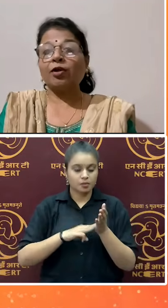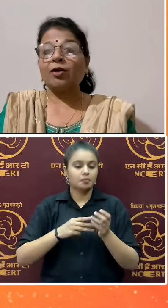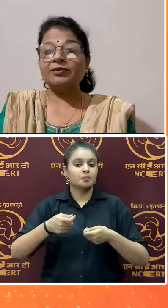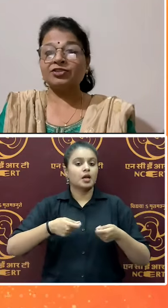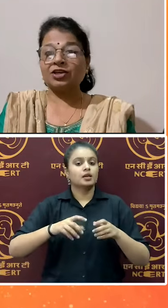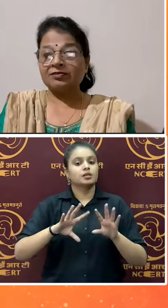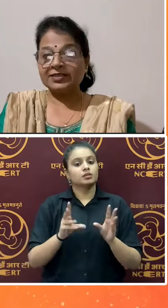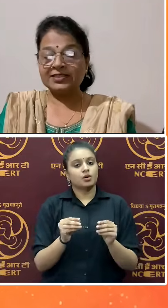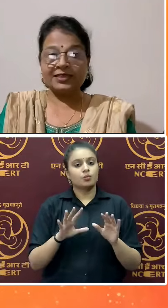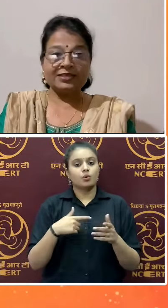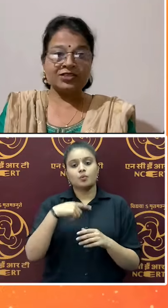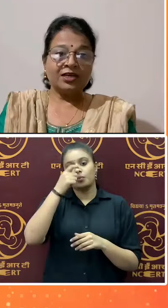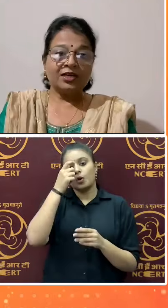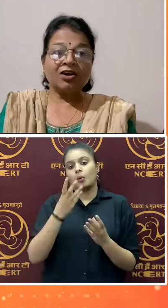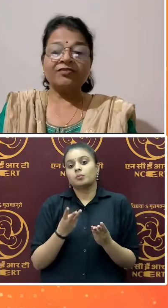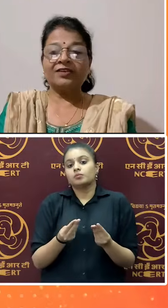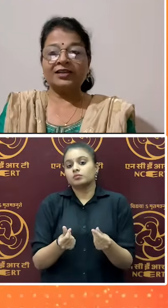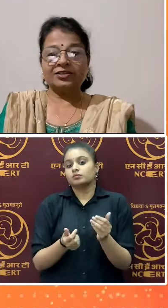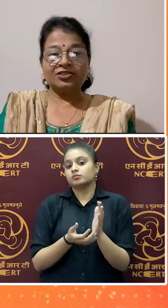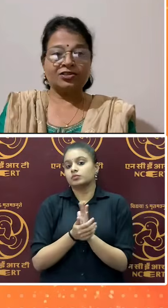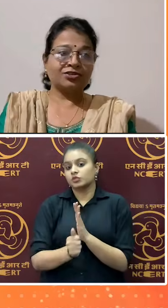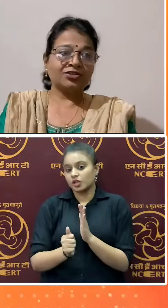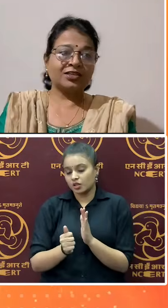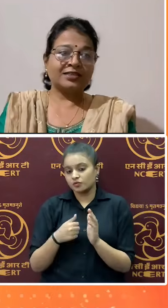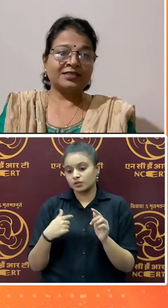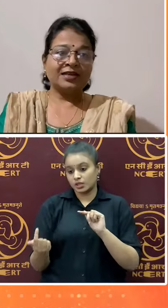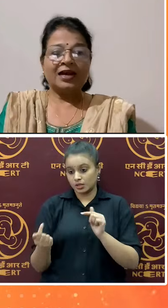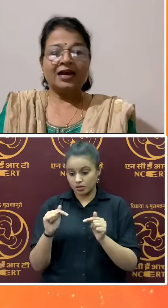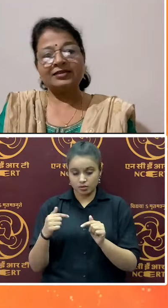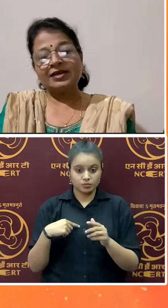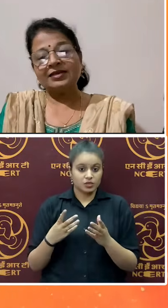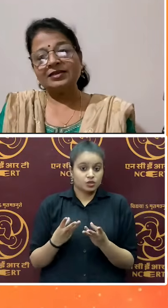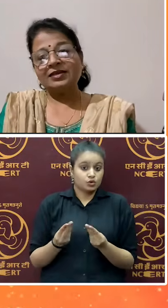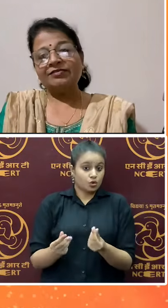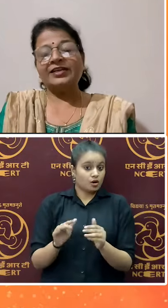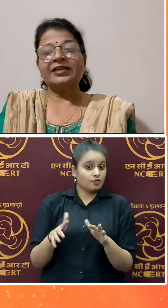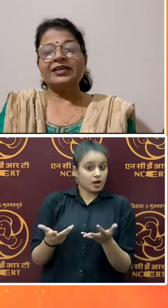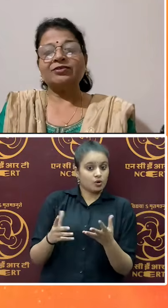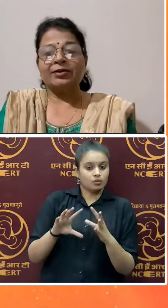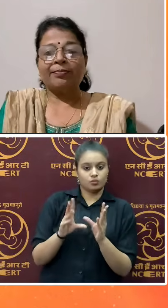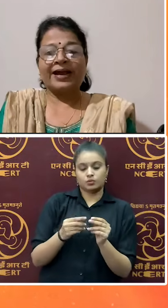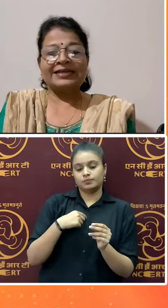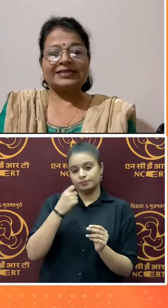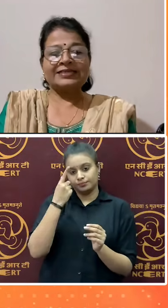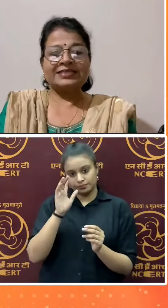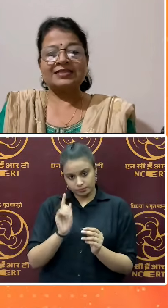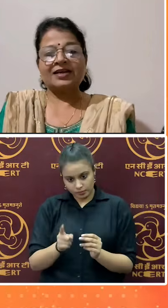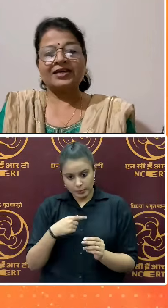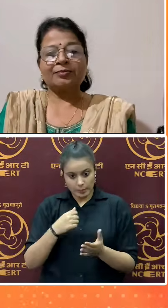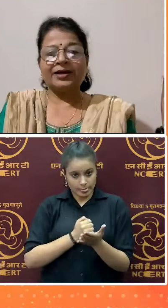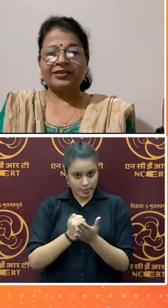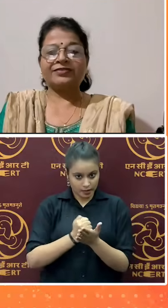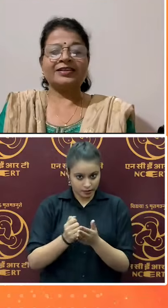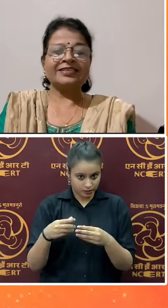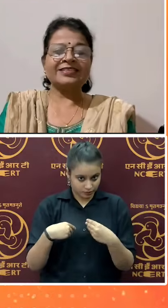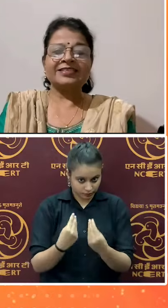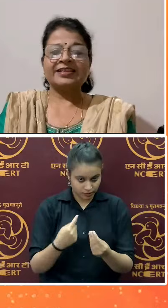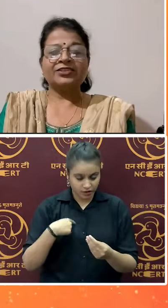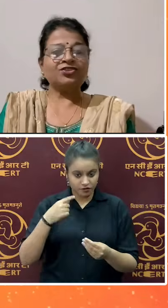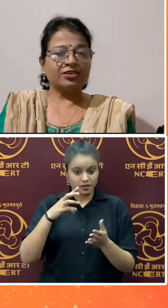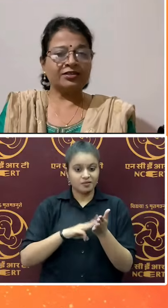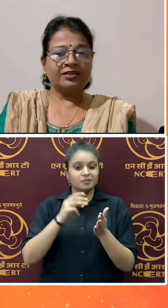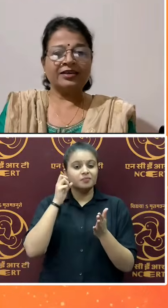and problem solving skills, conflict resolution skills. And then we can give them practices like